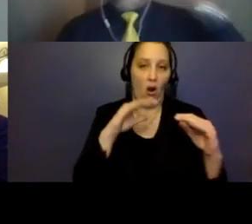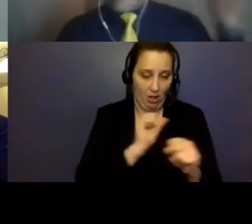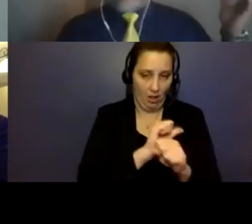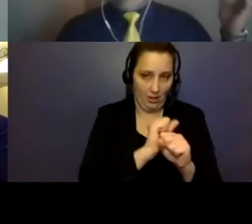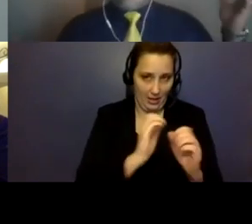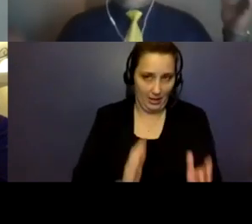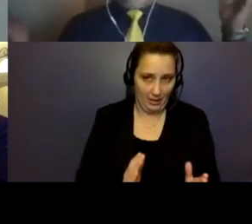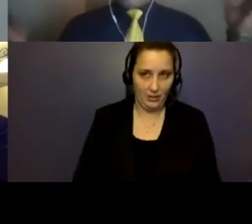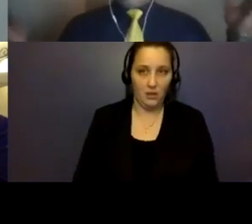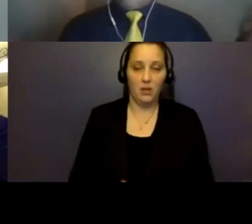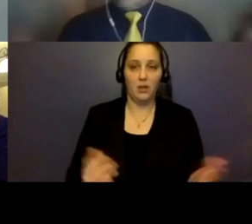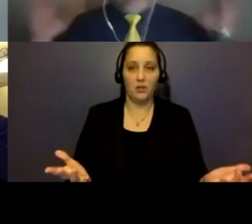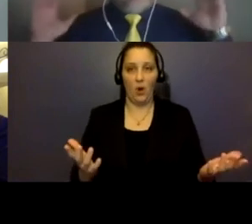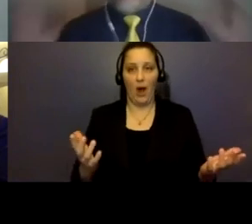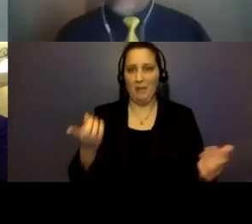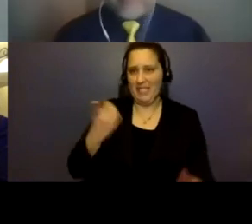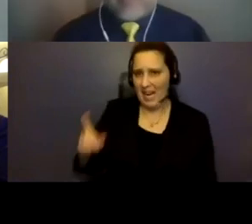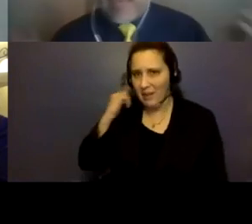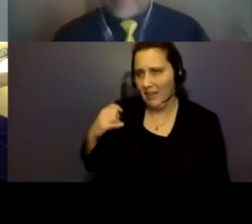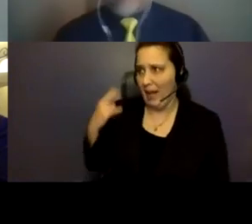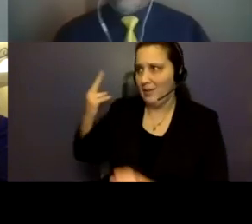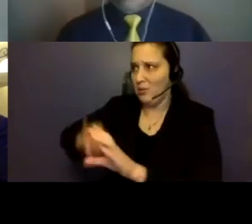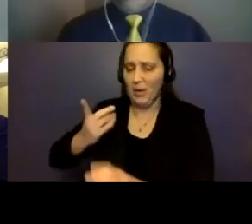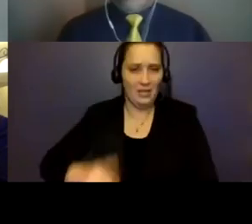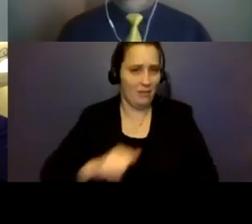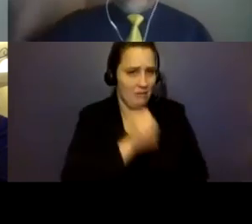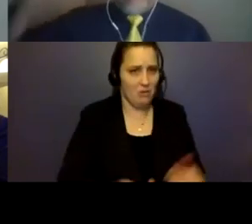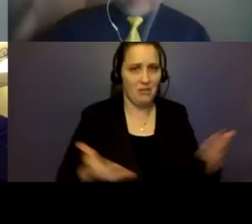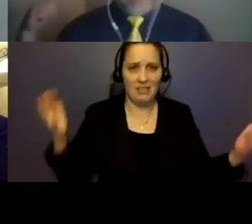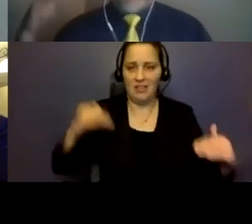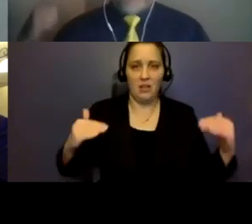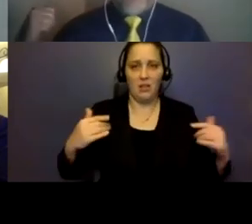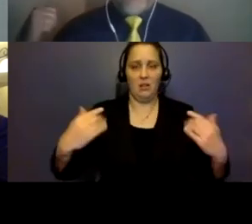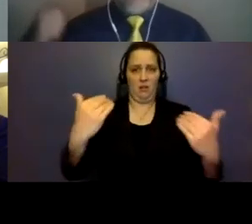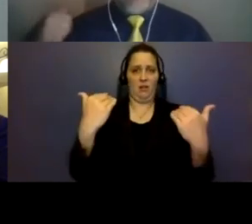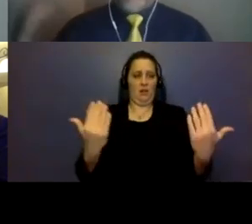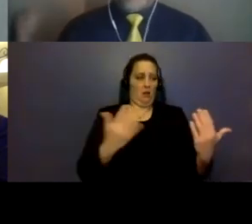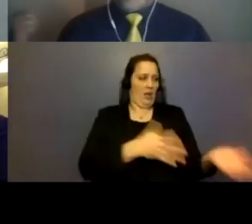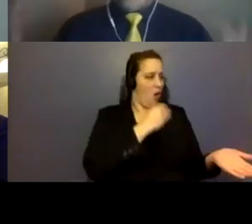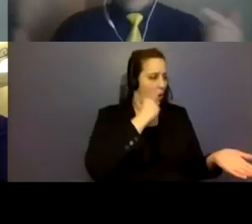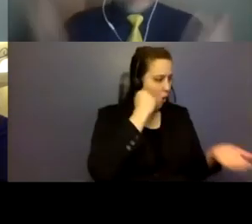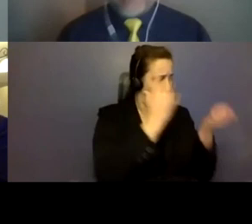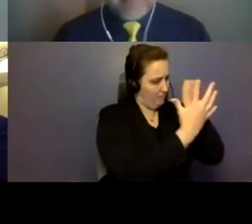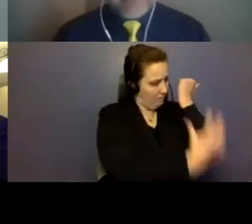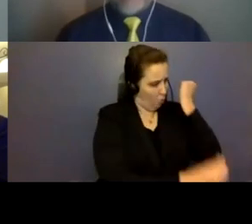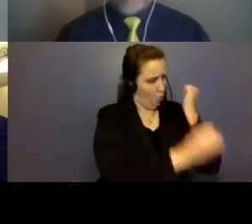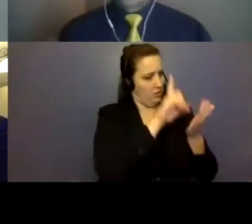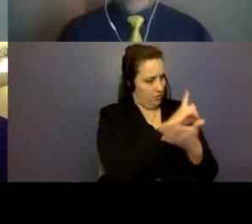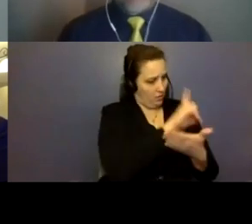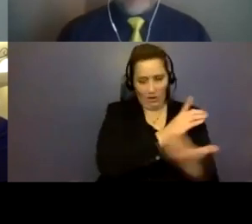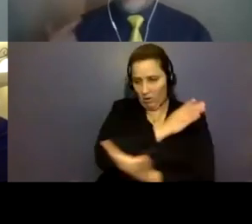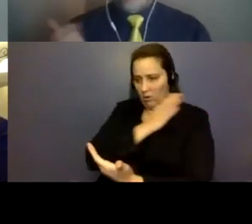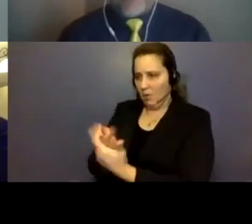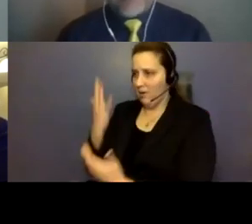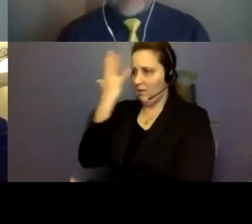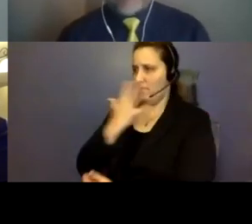So I'm damned if I do and I'm damned if I don't. Back at home, I'm discriminated. I come here, I'm